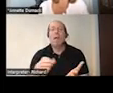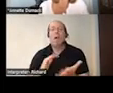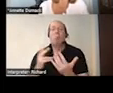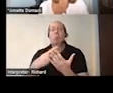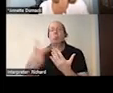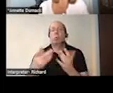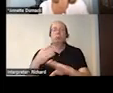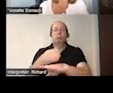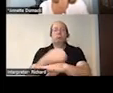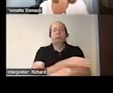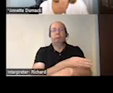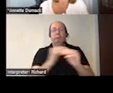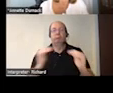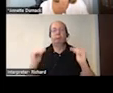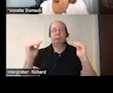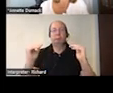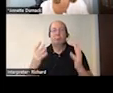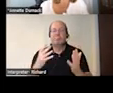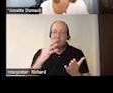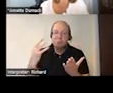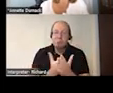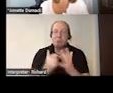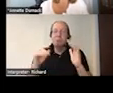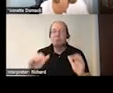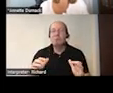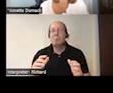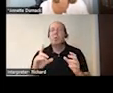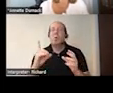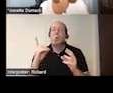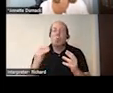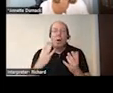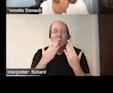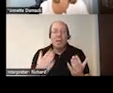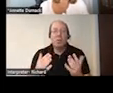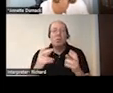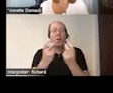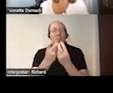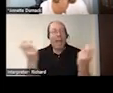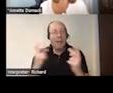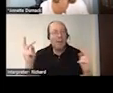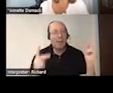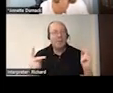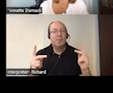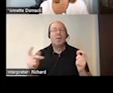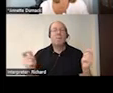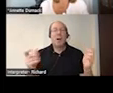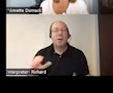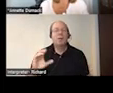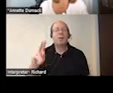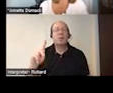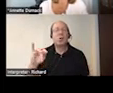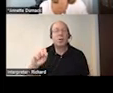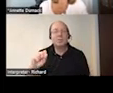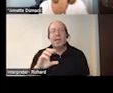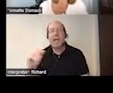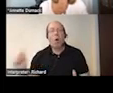of value to you. So please do take a minute to do that. And just one more thank you to our panelists, our moderator, to Curtis, and to everyone